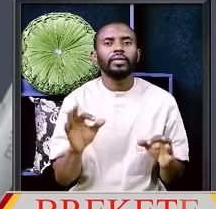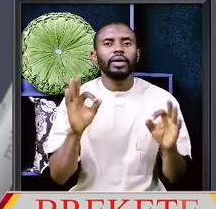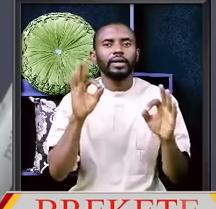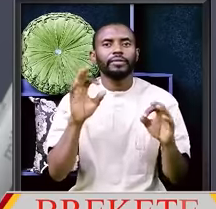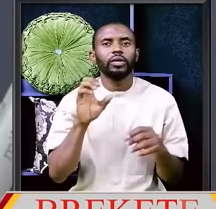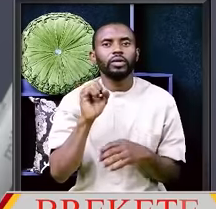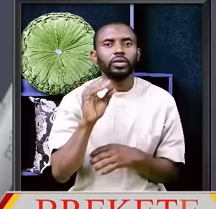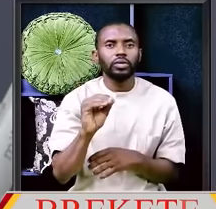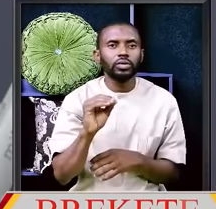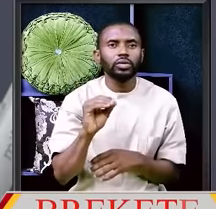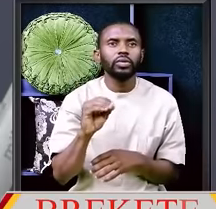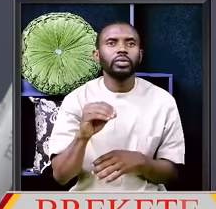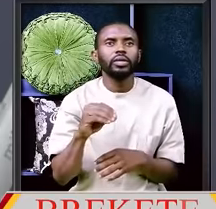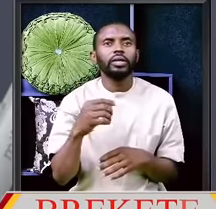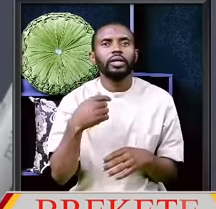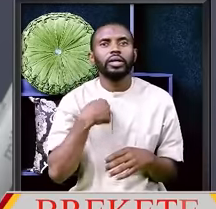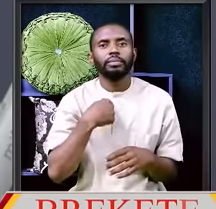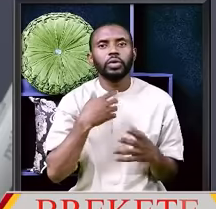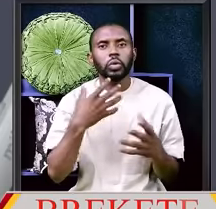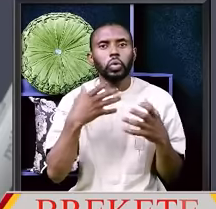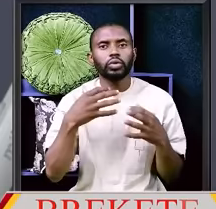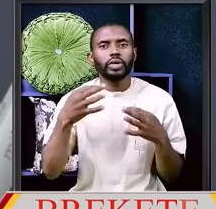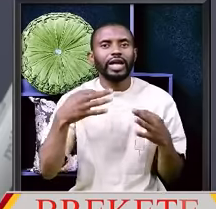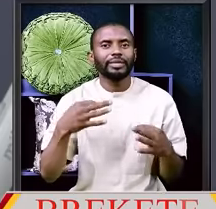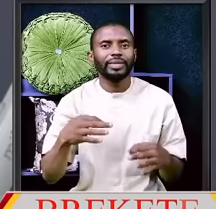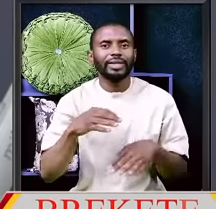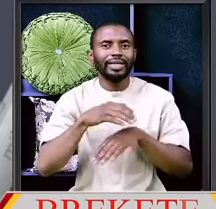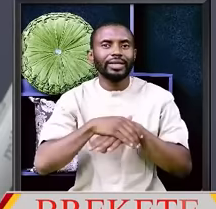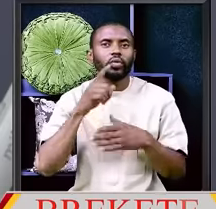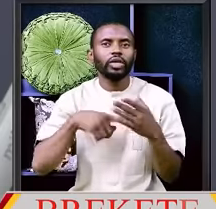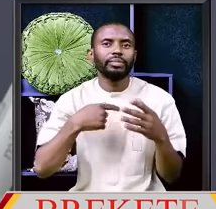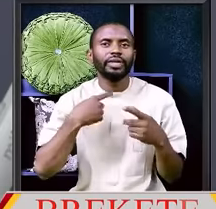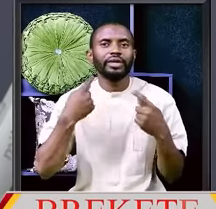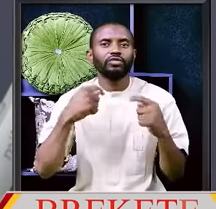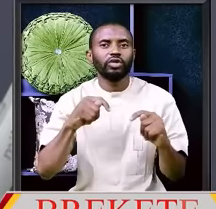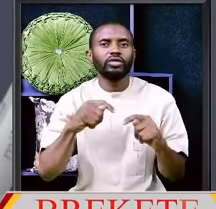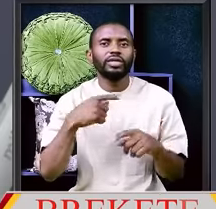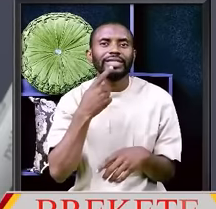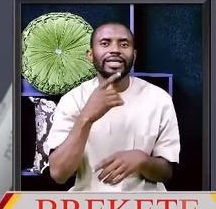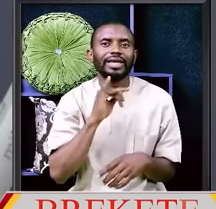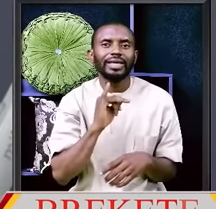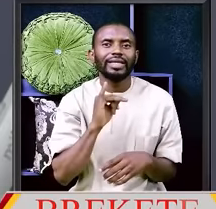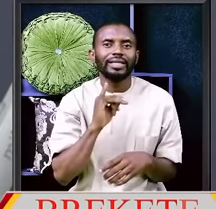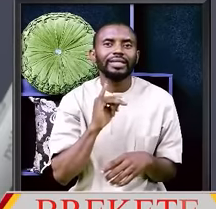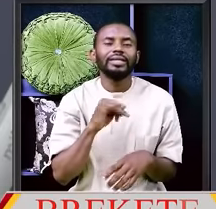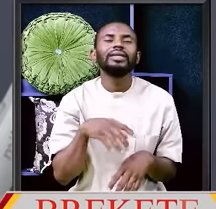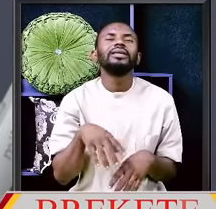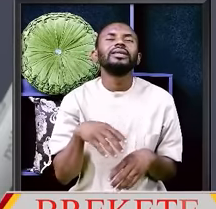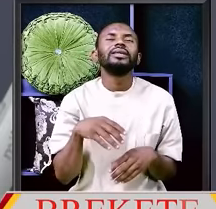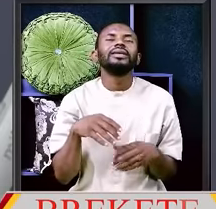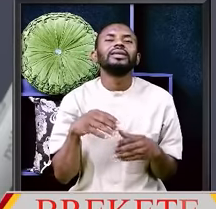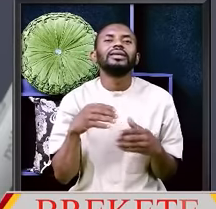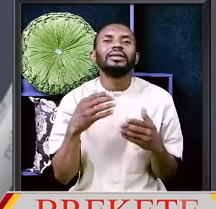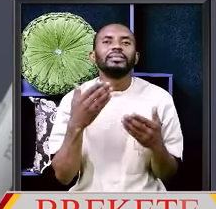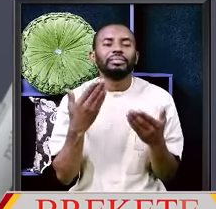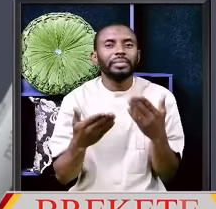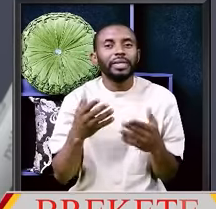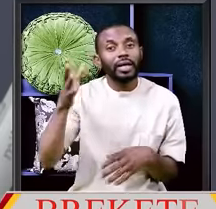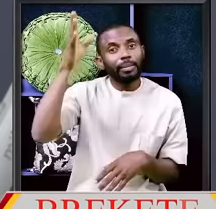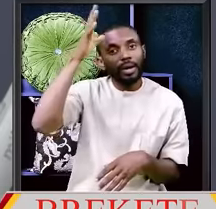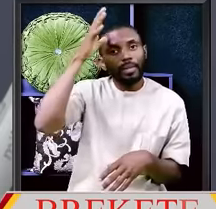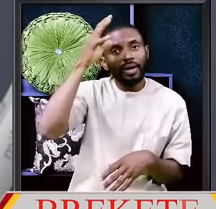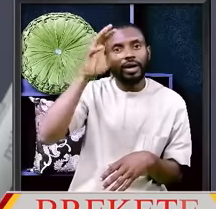Okay, so the thing, I mean, let me speak English. What I'm trying to say is maybe Baba